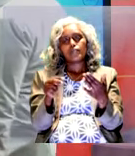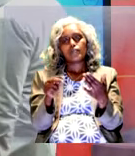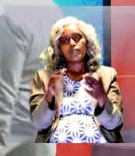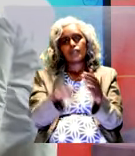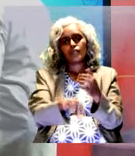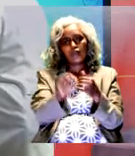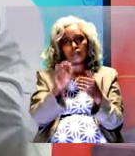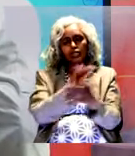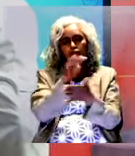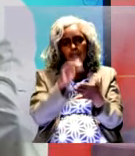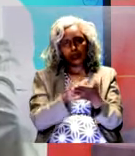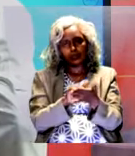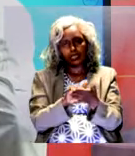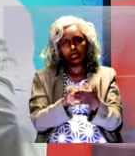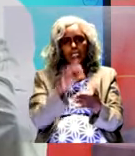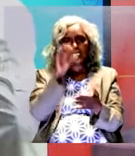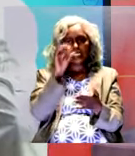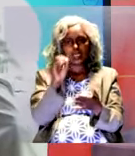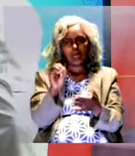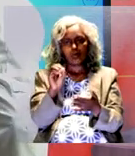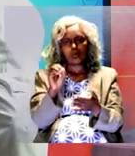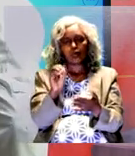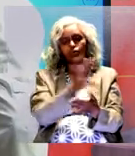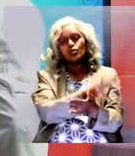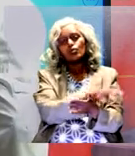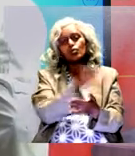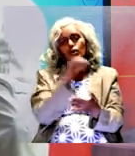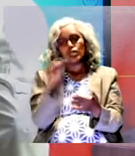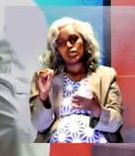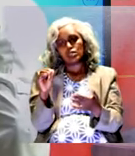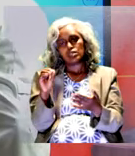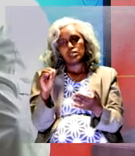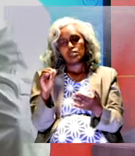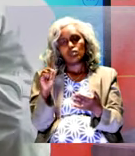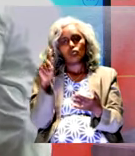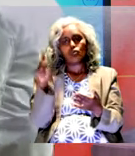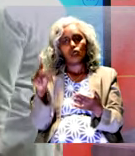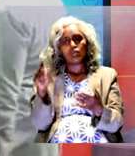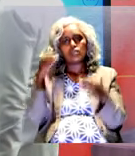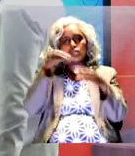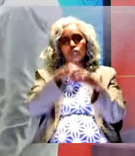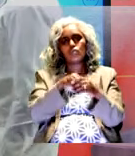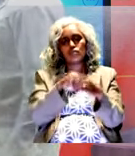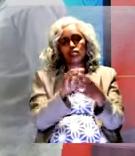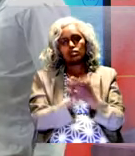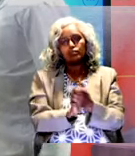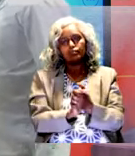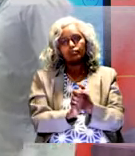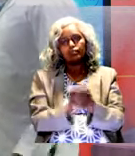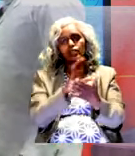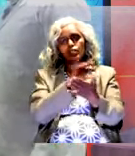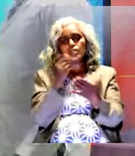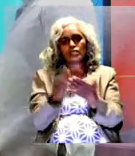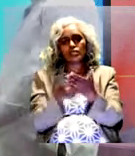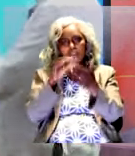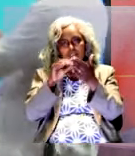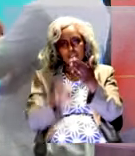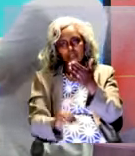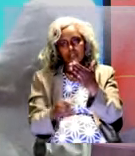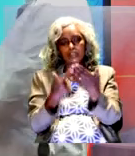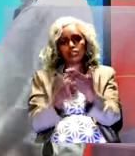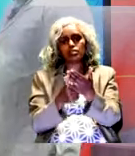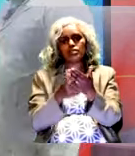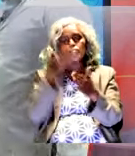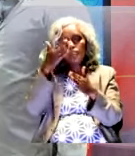It's found between 0 and 1 including, and it's decreasing. So it's a